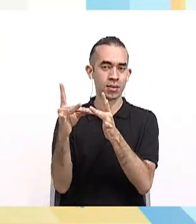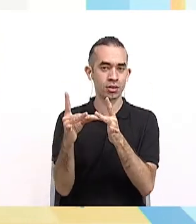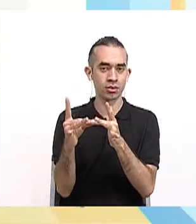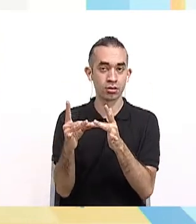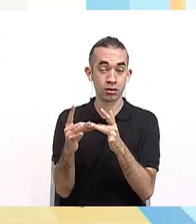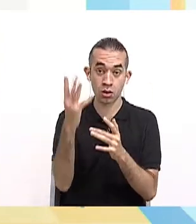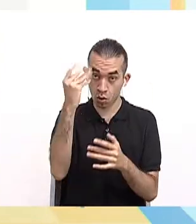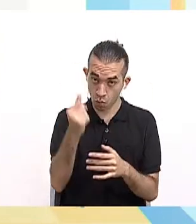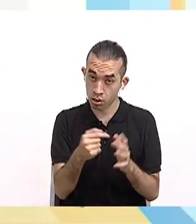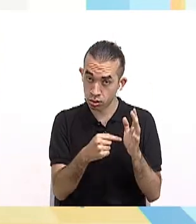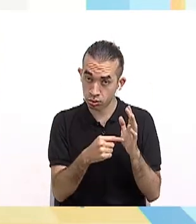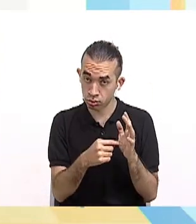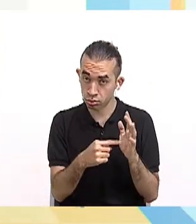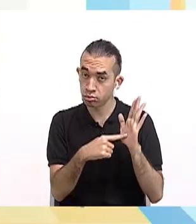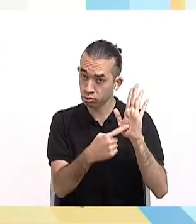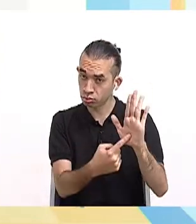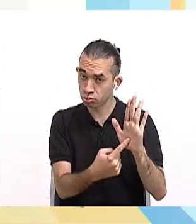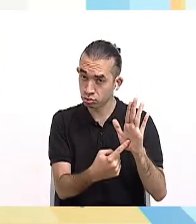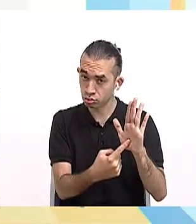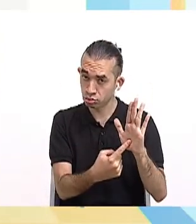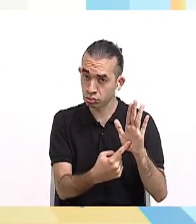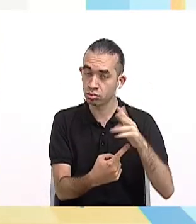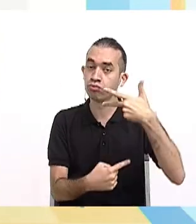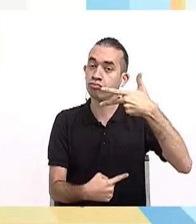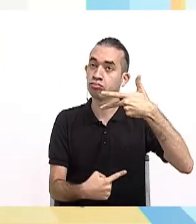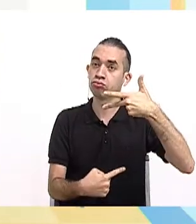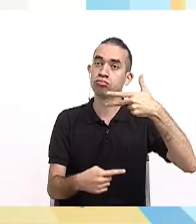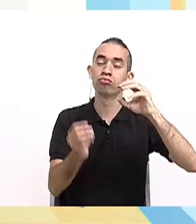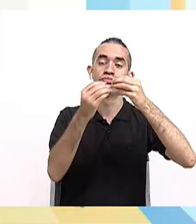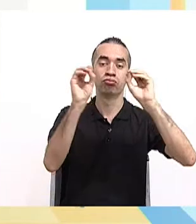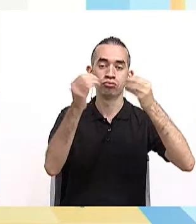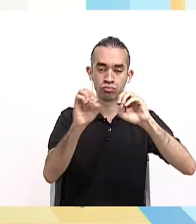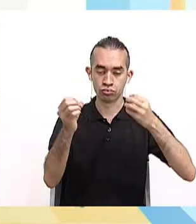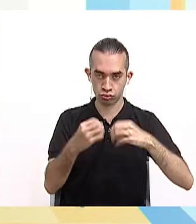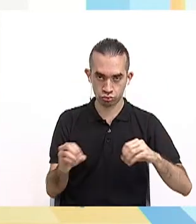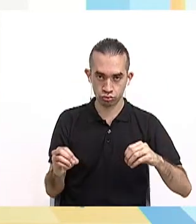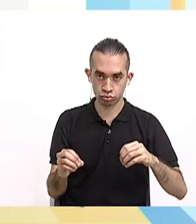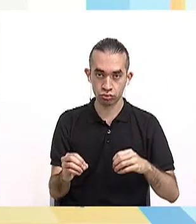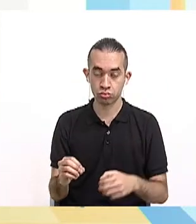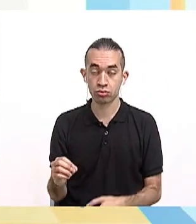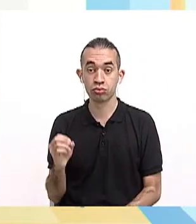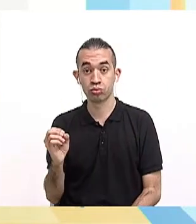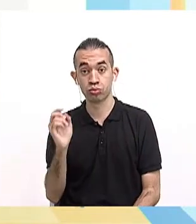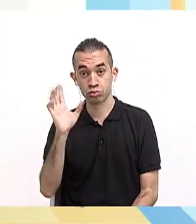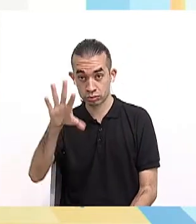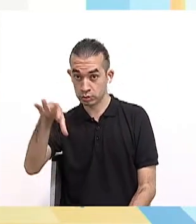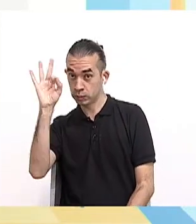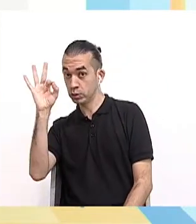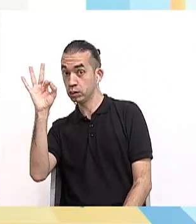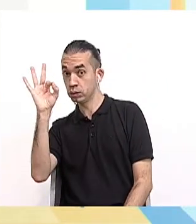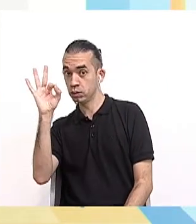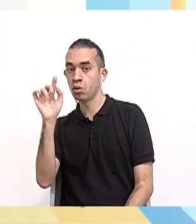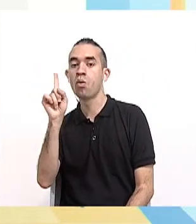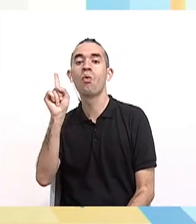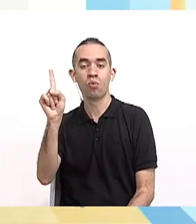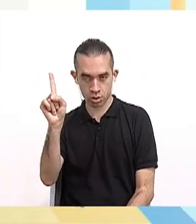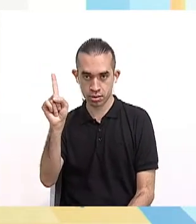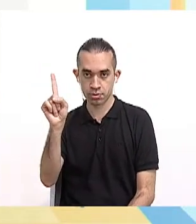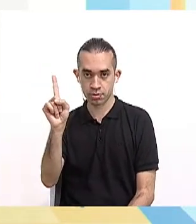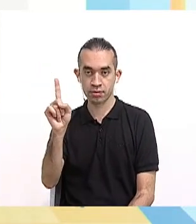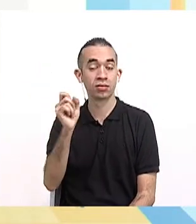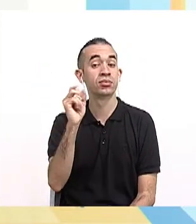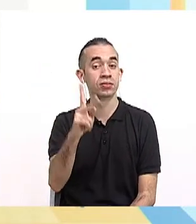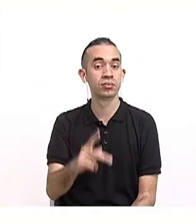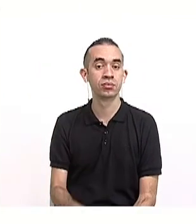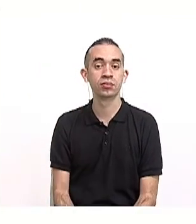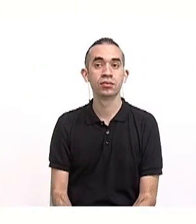many sentences am I going to show you? 3. And how many sentences do you have to choose? 1 sentence,